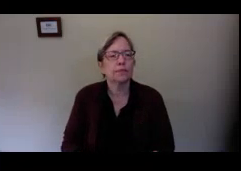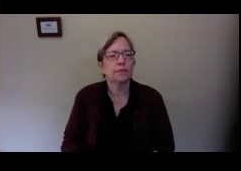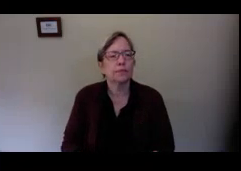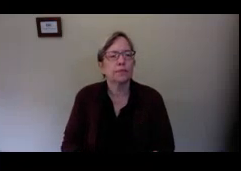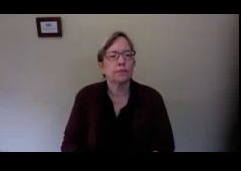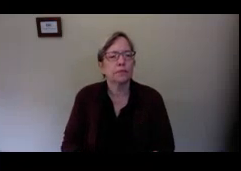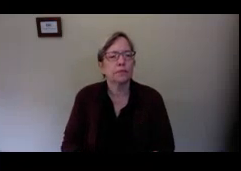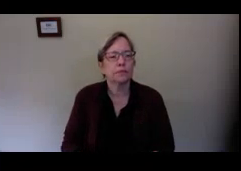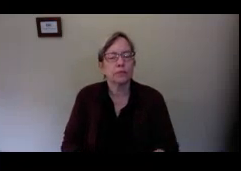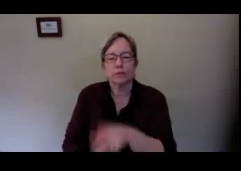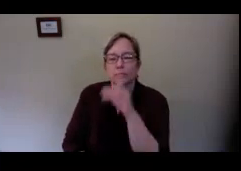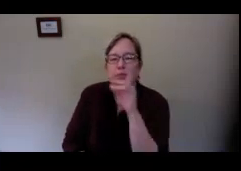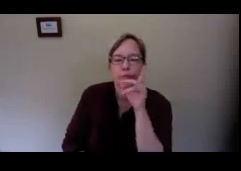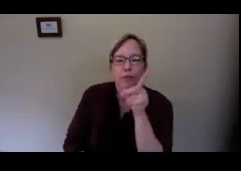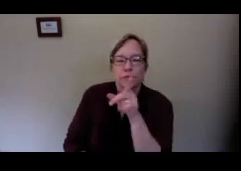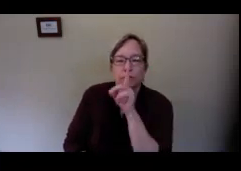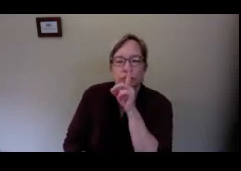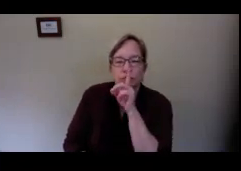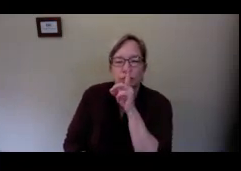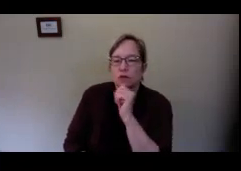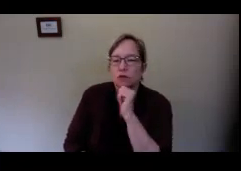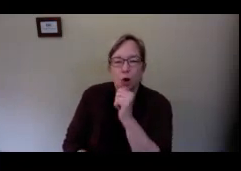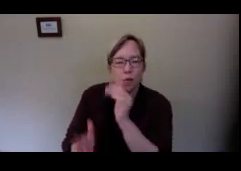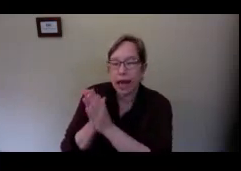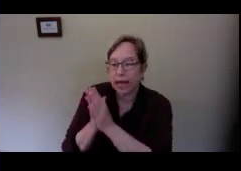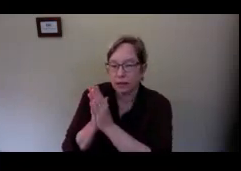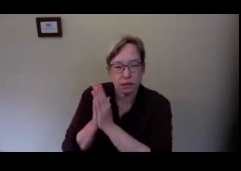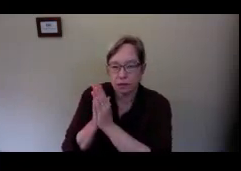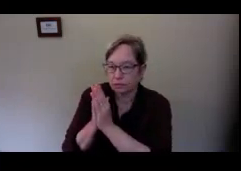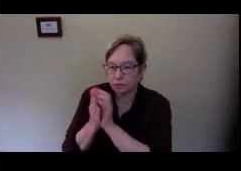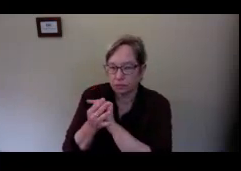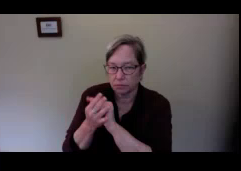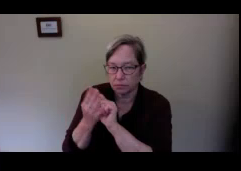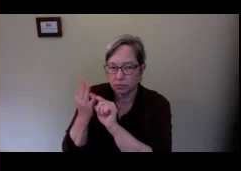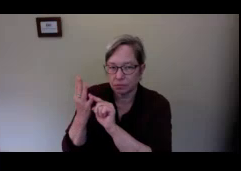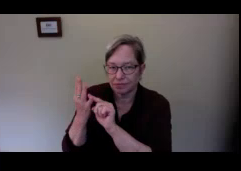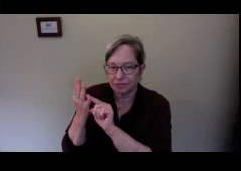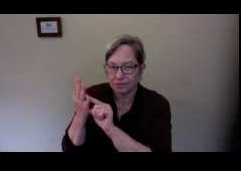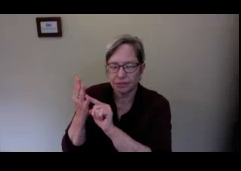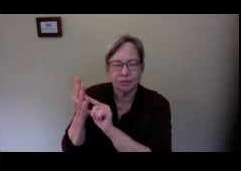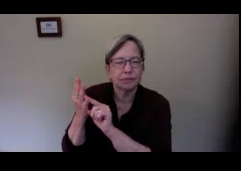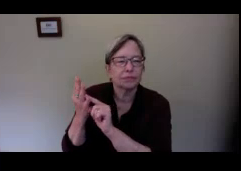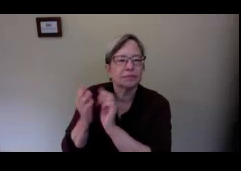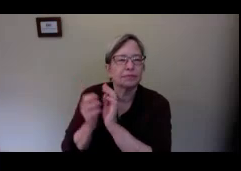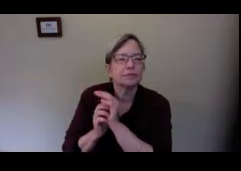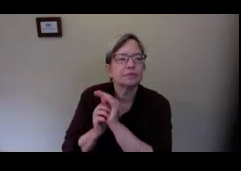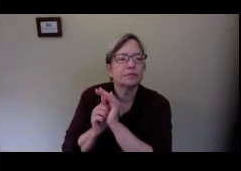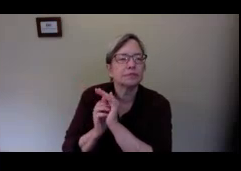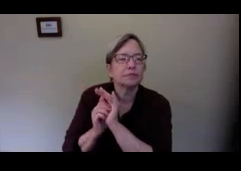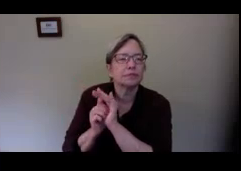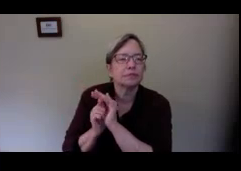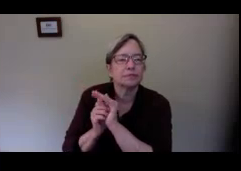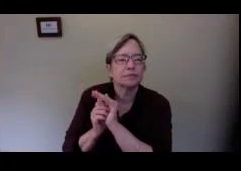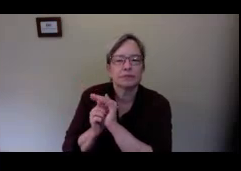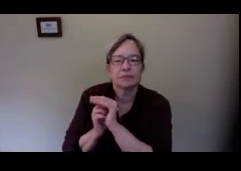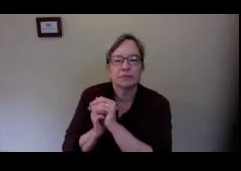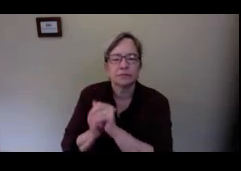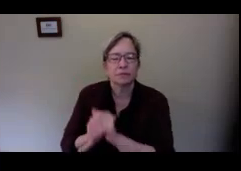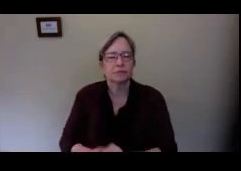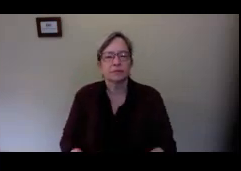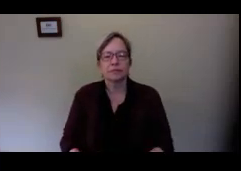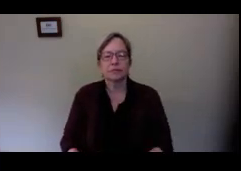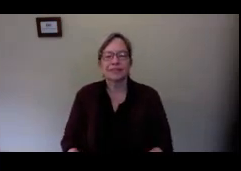Next slide. So what can't a housing provider do? Do not ask. Sometimes this is helpful in a way just